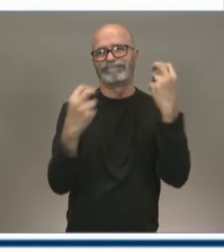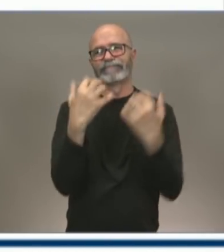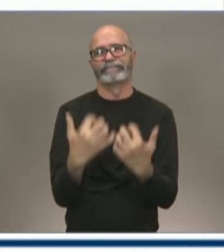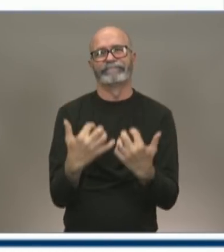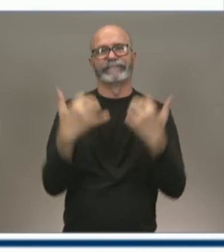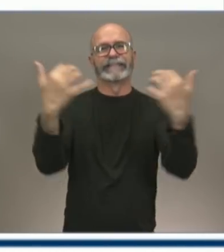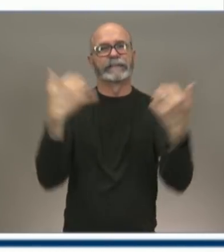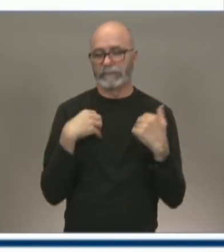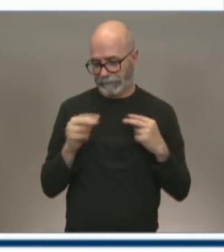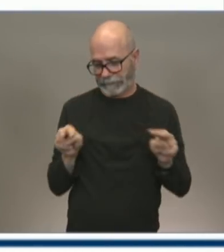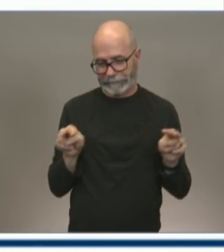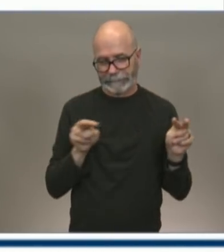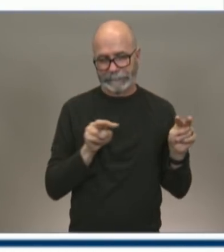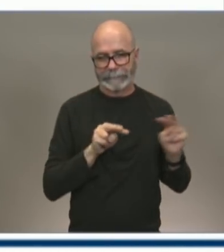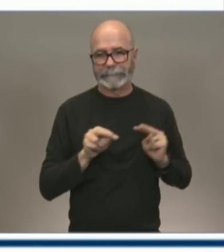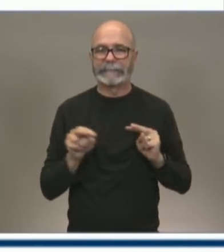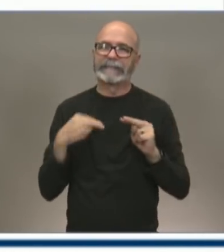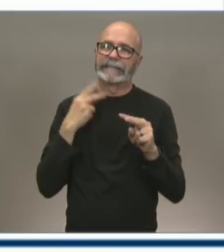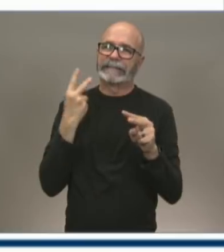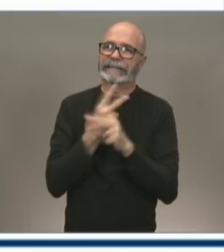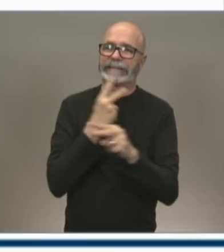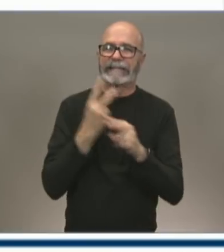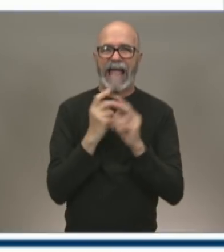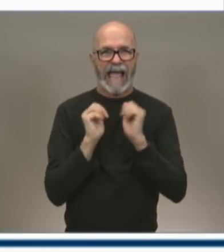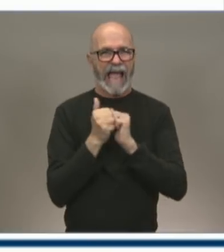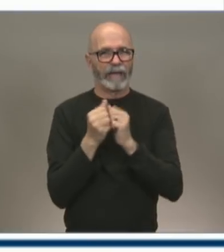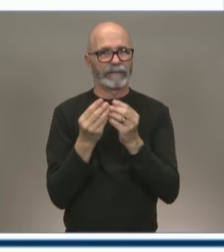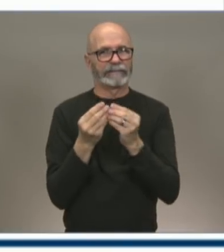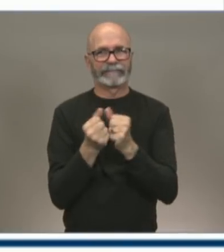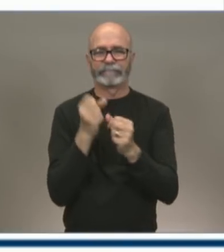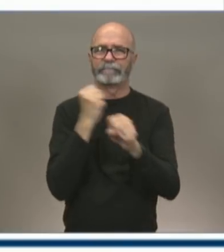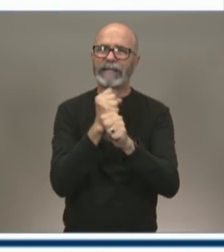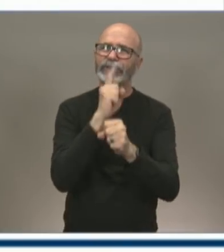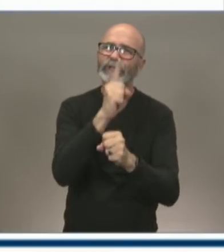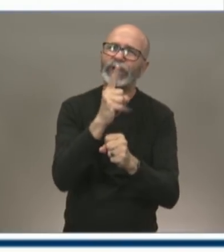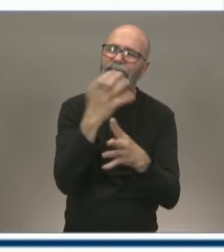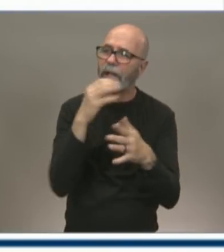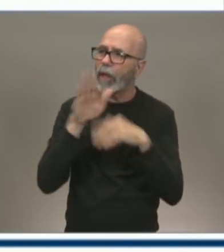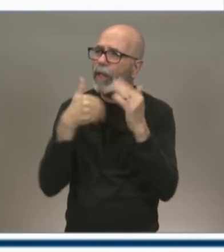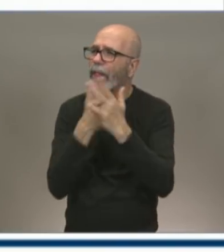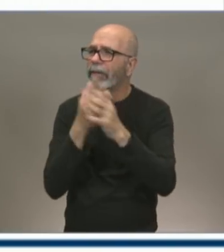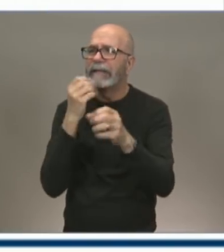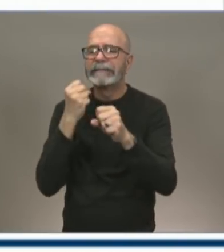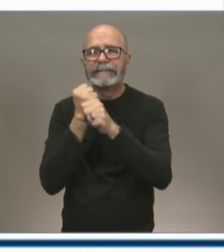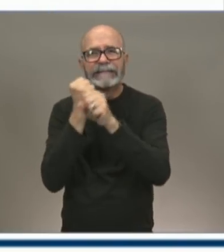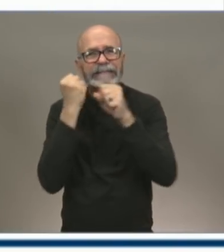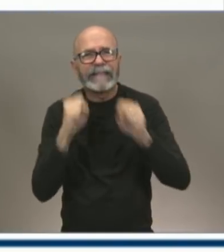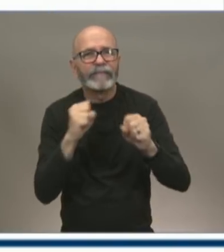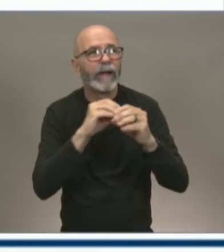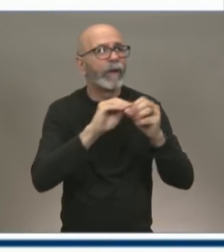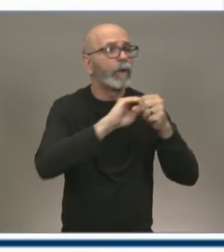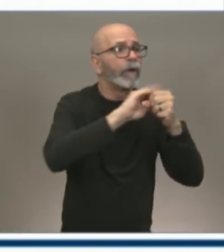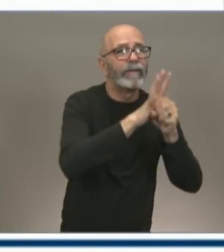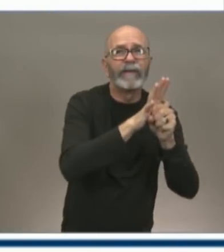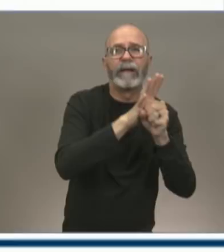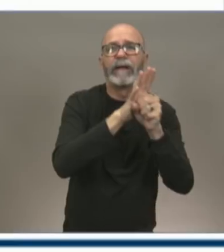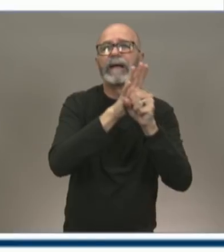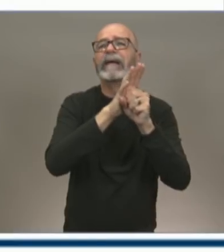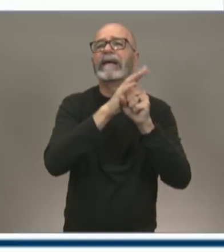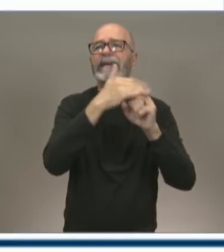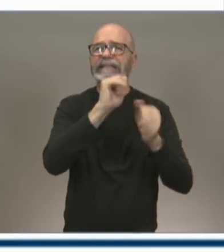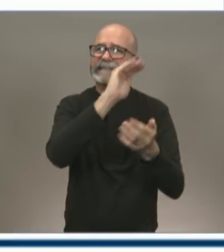solutions that are in line with our COVID safety and our current epidemiology. But in the meantime, there are virtual ways to